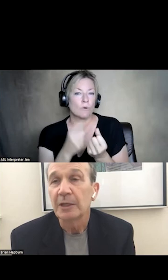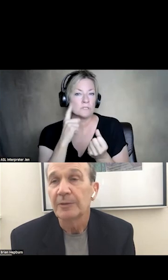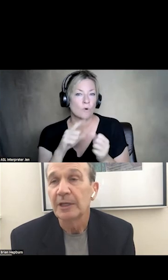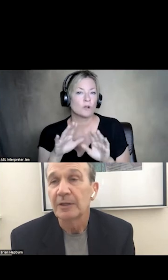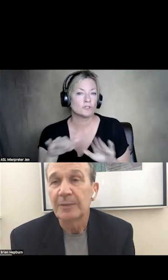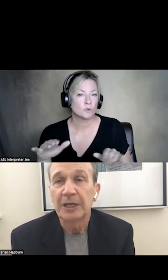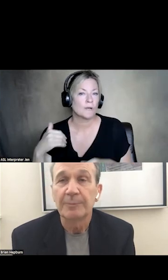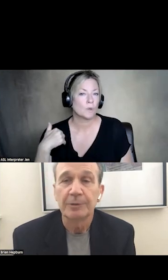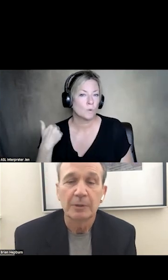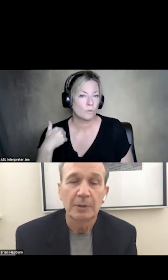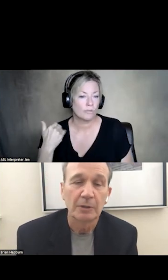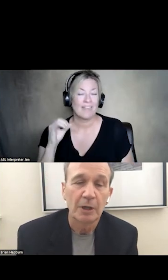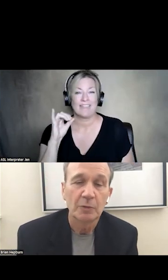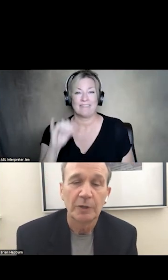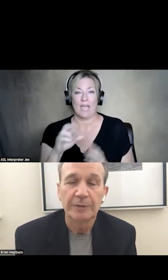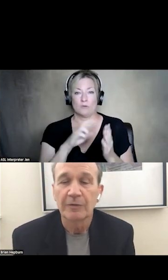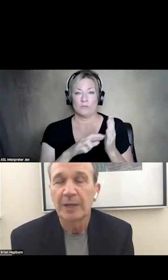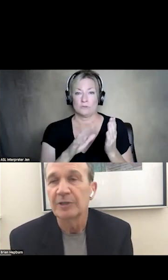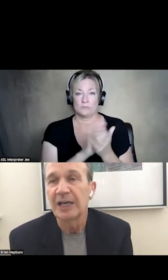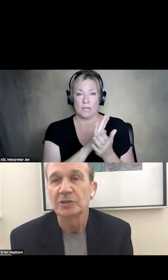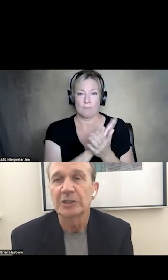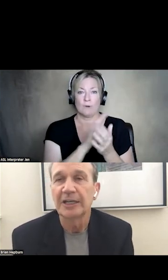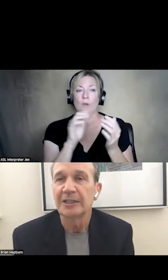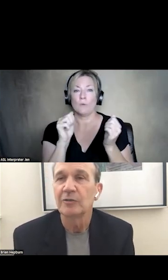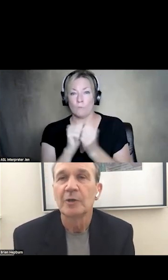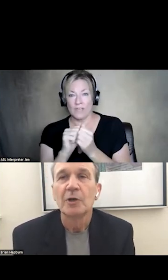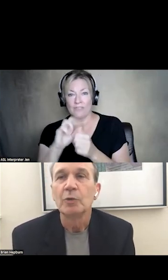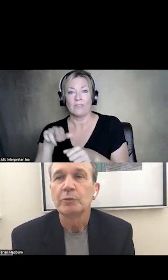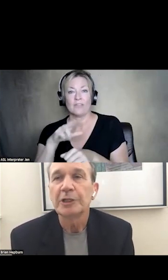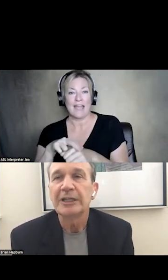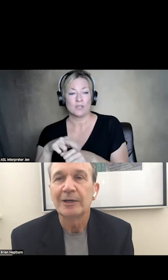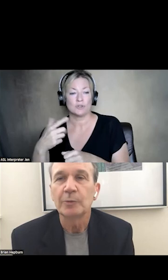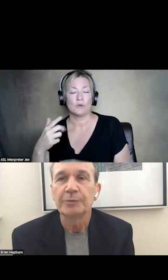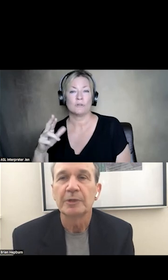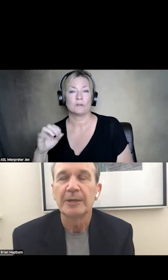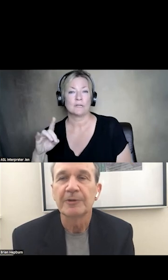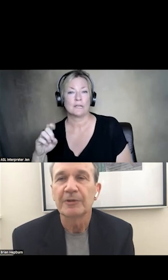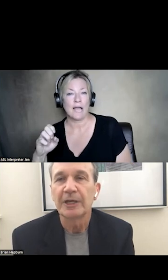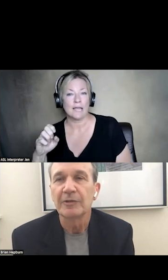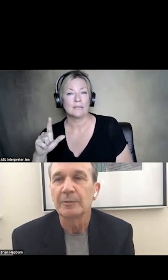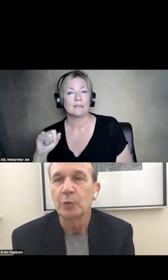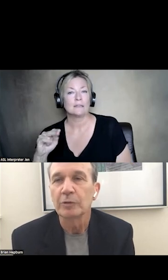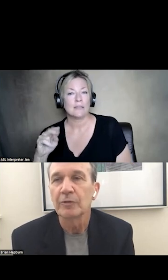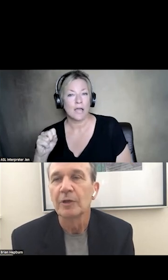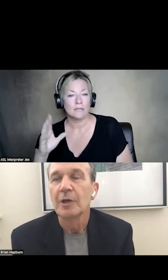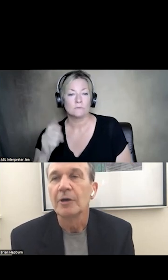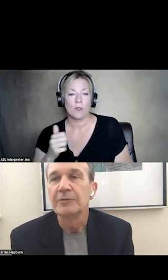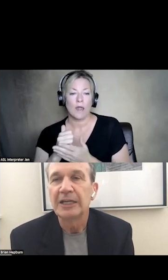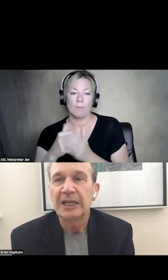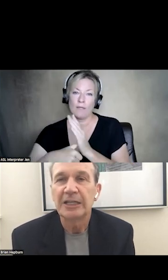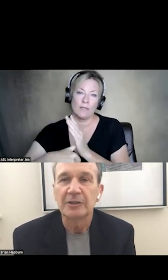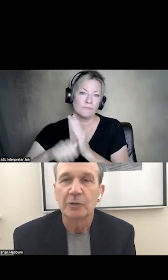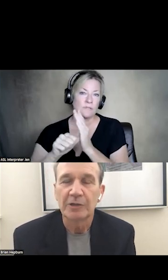we think that that paper, along with the SAMHSA National Guidelines, will really help to emphasize the importance